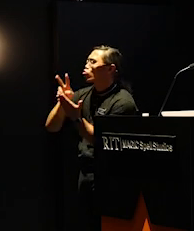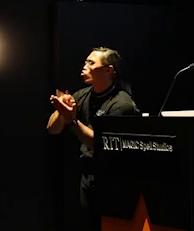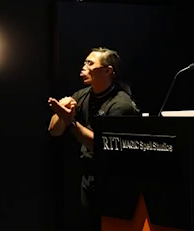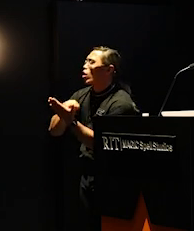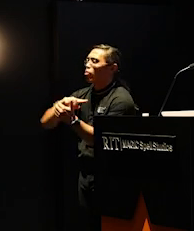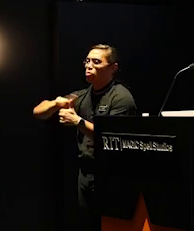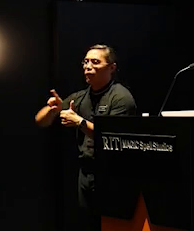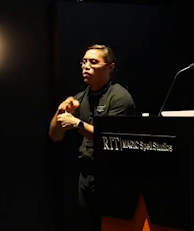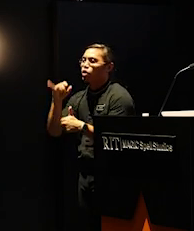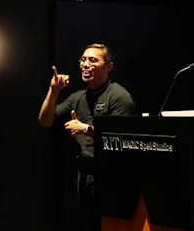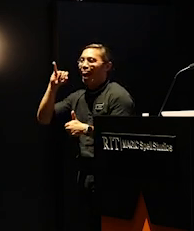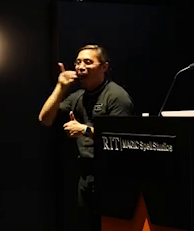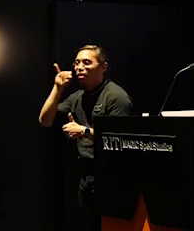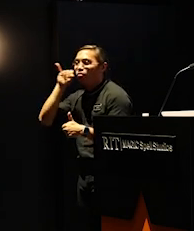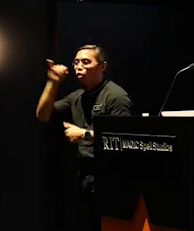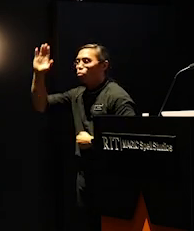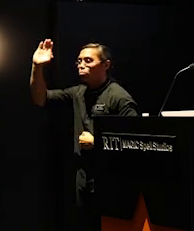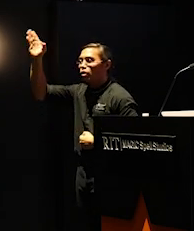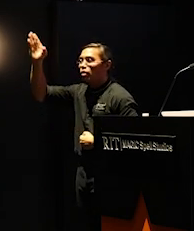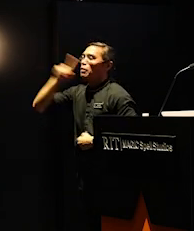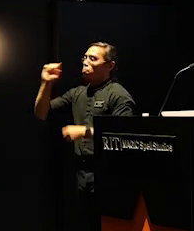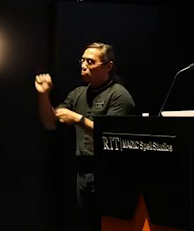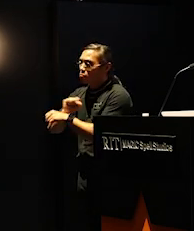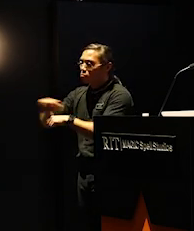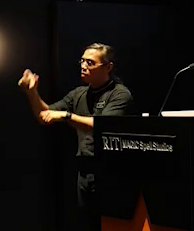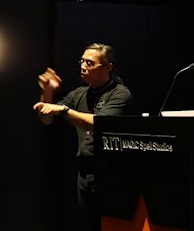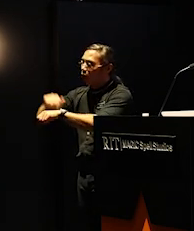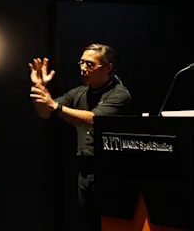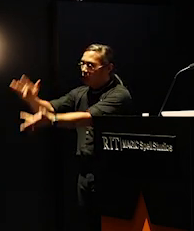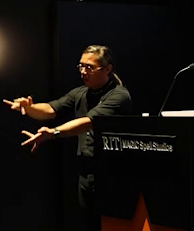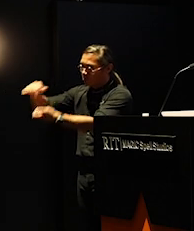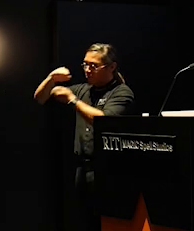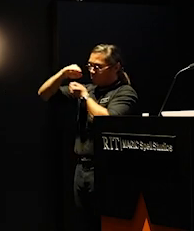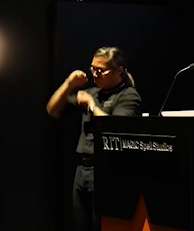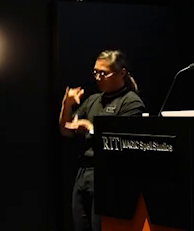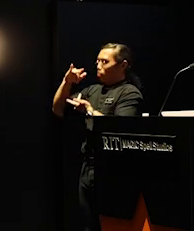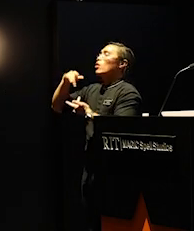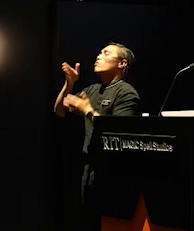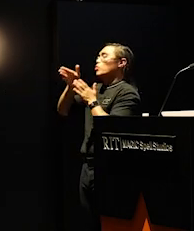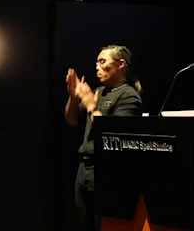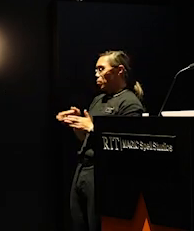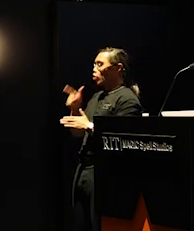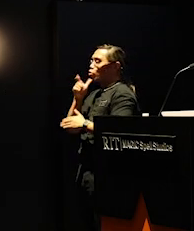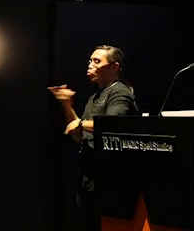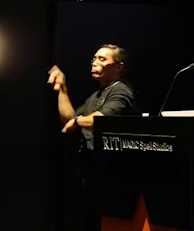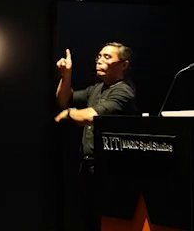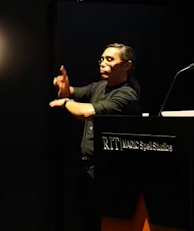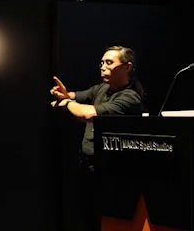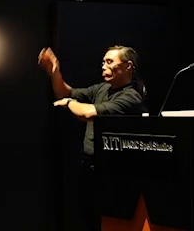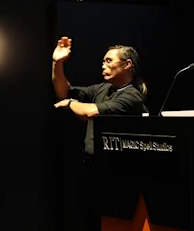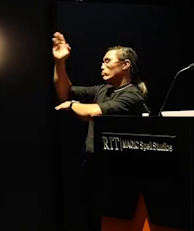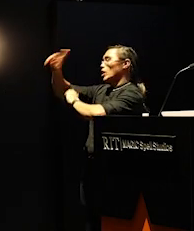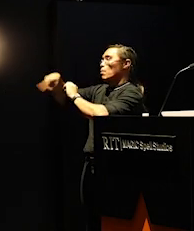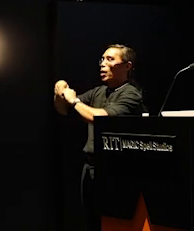presentation, like the very first one? And somebody I'm so sorry. Who is Steve Jobs? Jeez, you get up here in front of people and you like